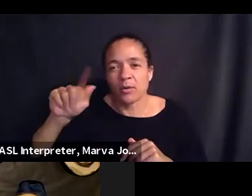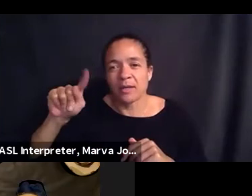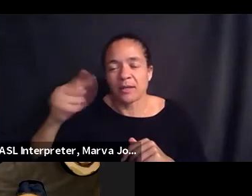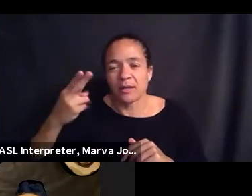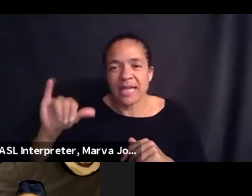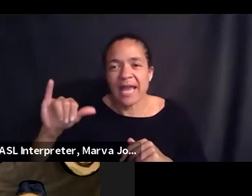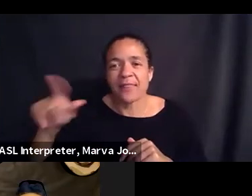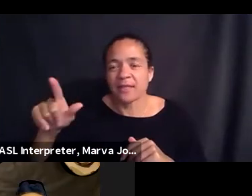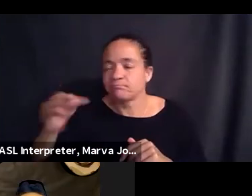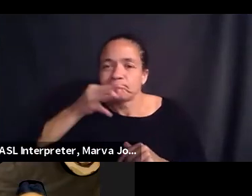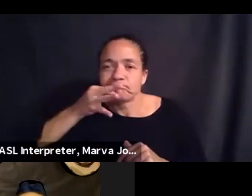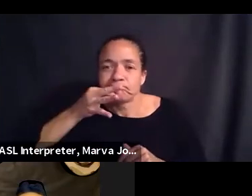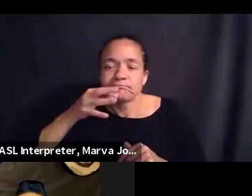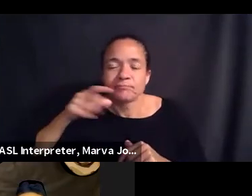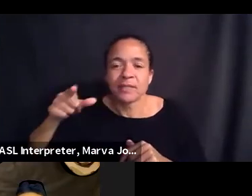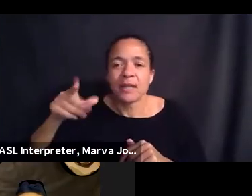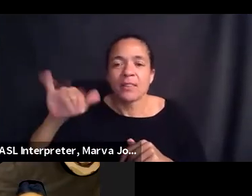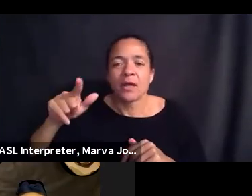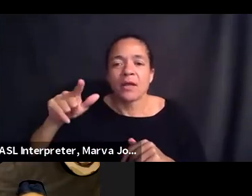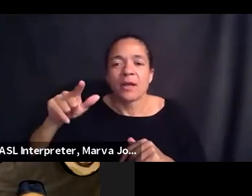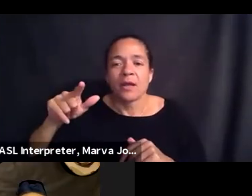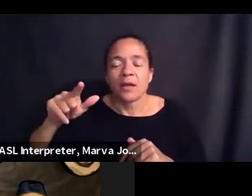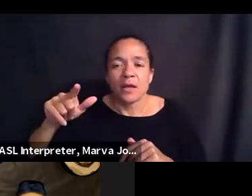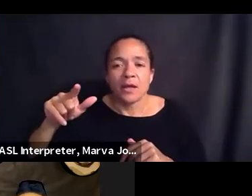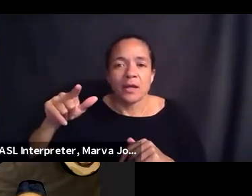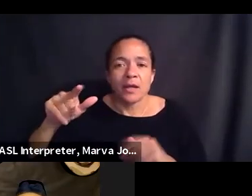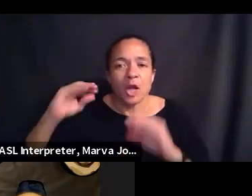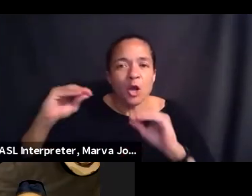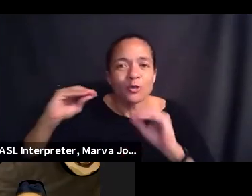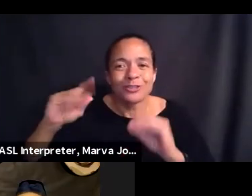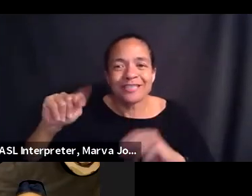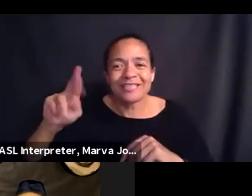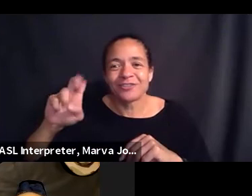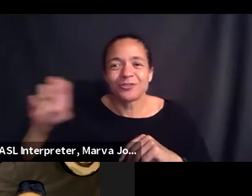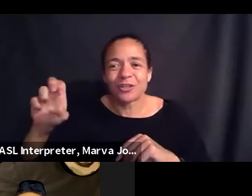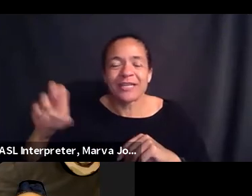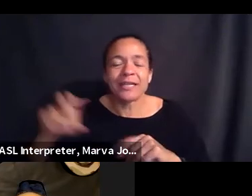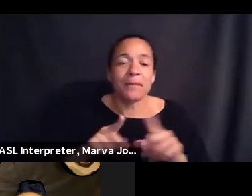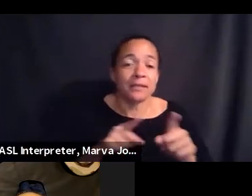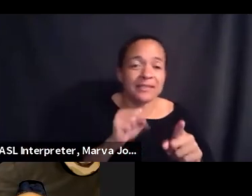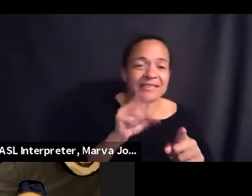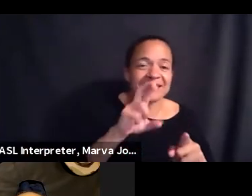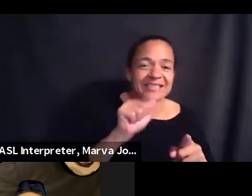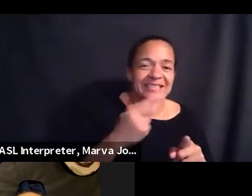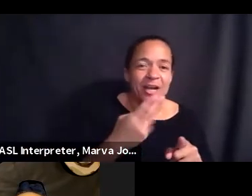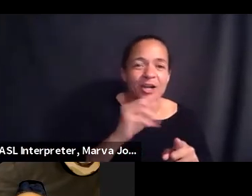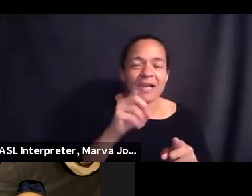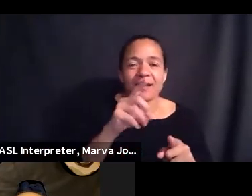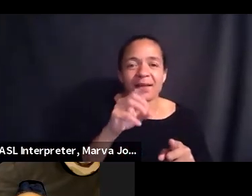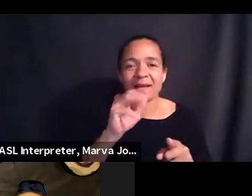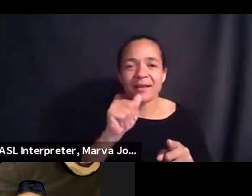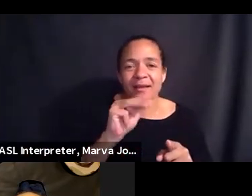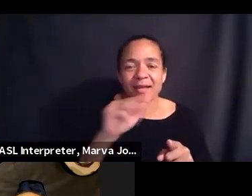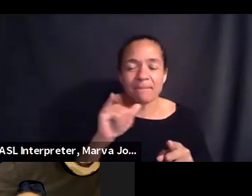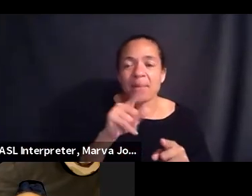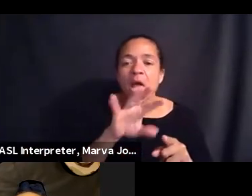Johnson kind of the coaching tree, right? She was there for many, many years. But what did you, Sarah, you and KT and the rest of the team at Mott who were doing the comms